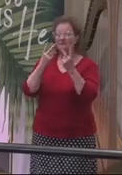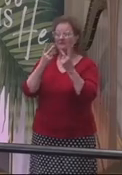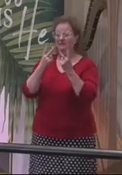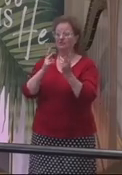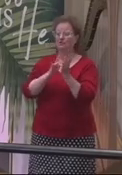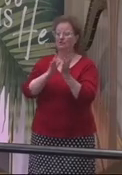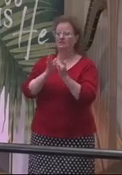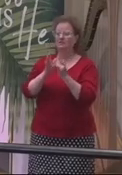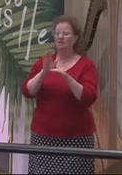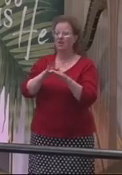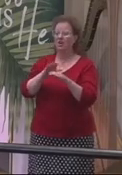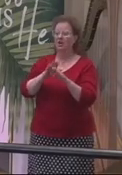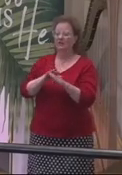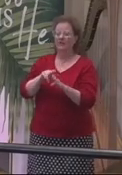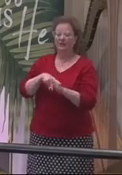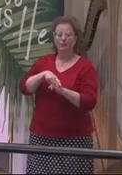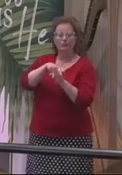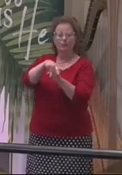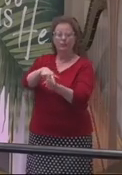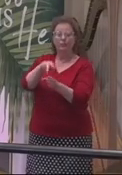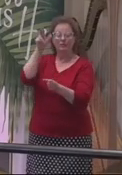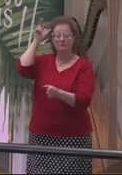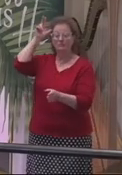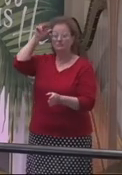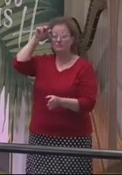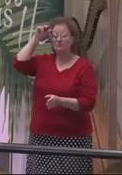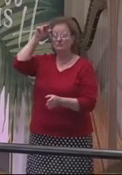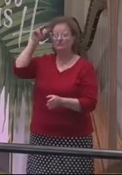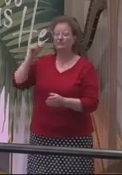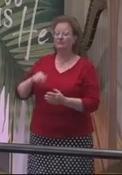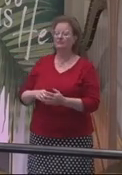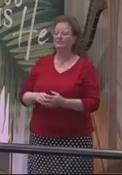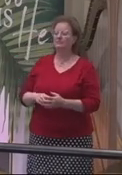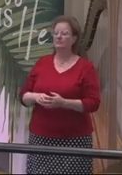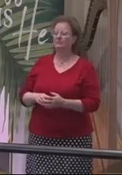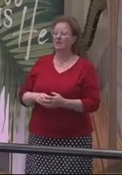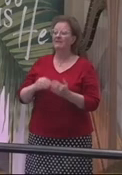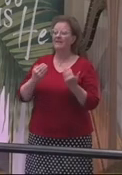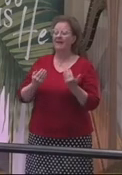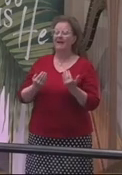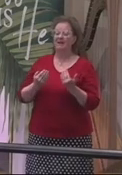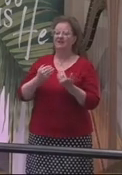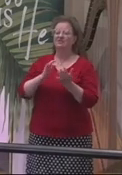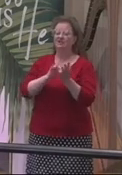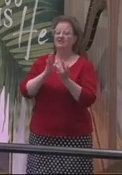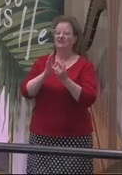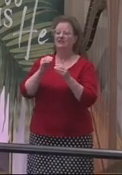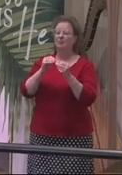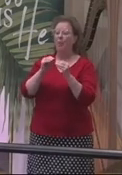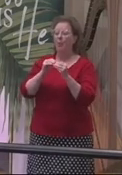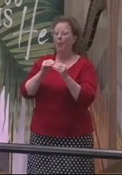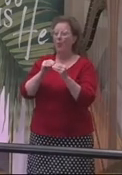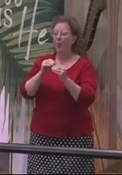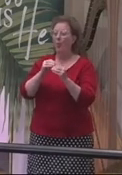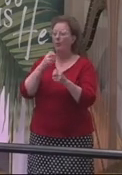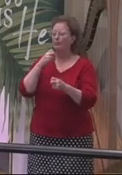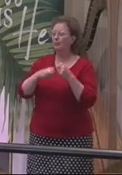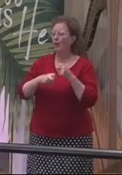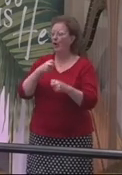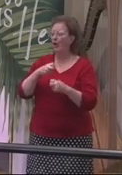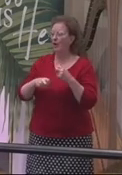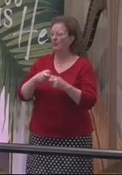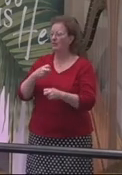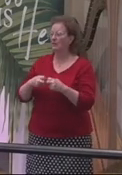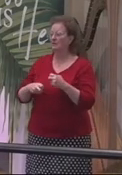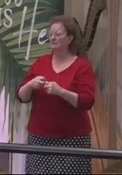borrowed burrow, Lazarus wasn't so much of a problem as Jesus was. To them, Jesus was clearly